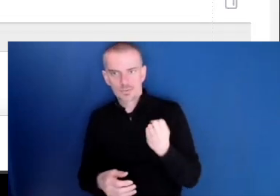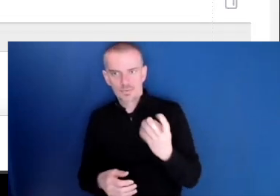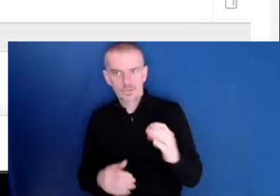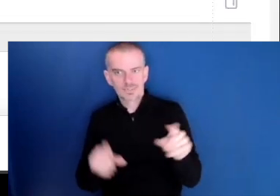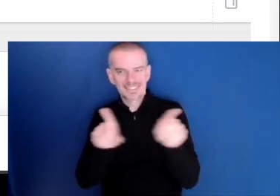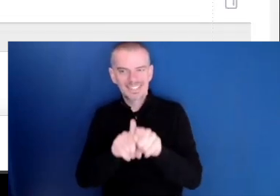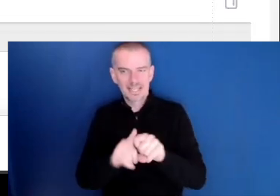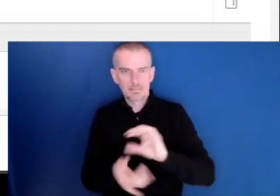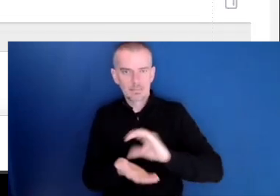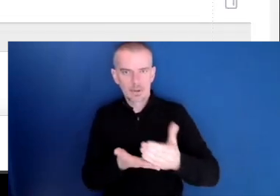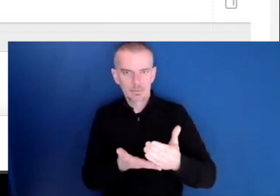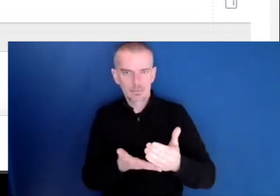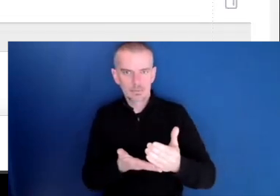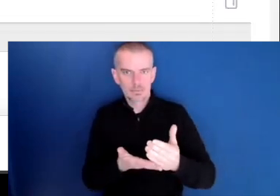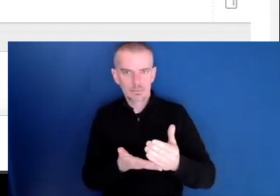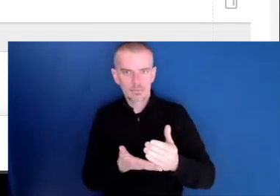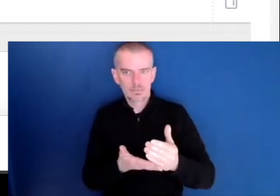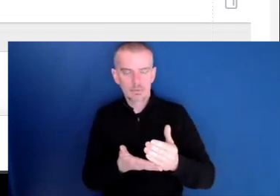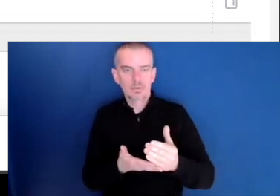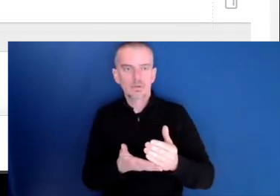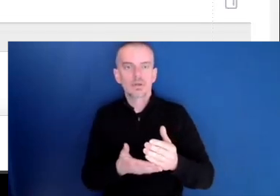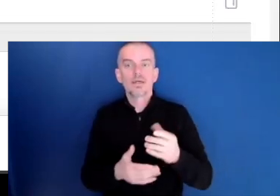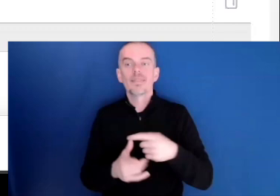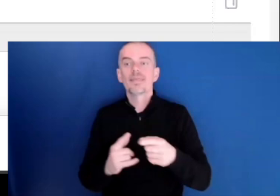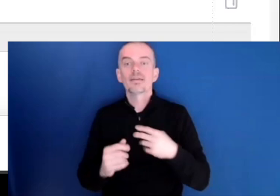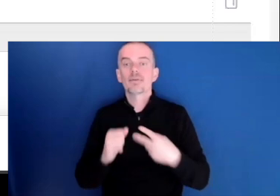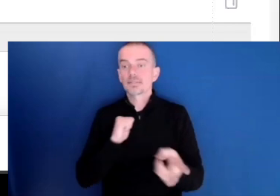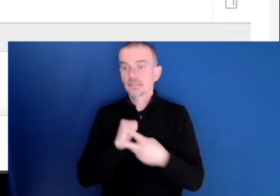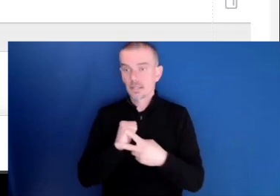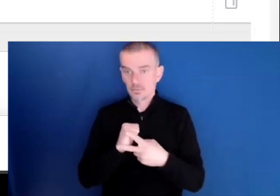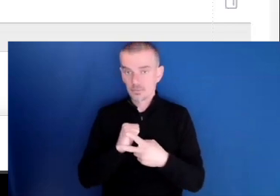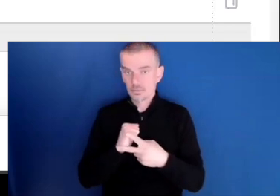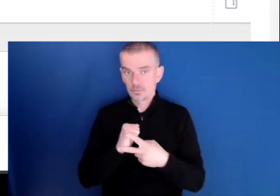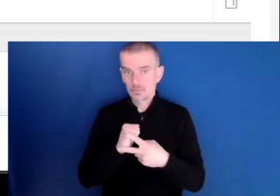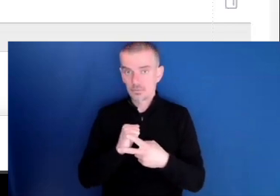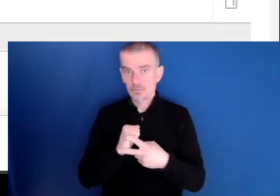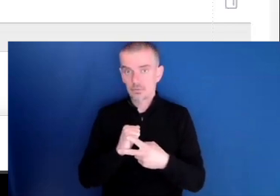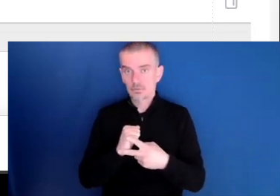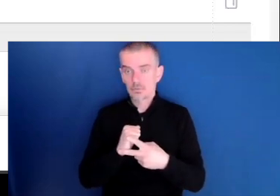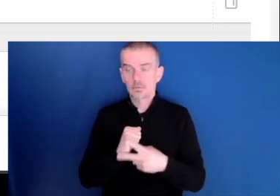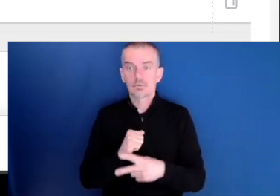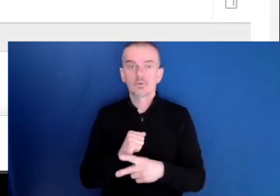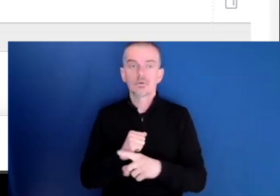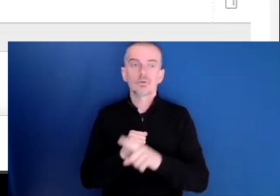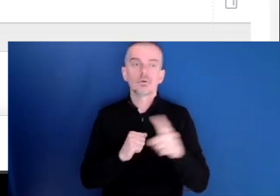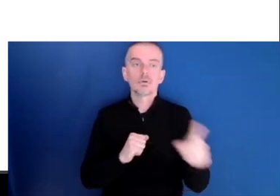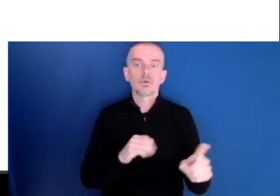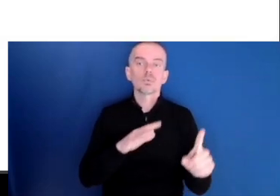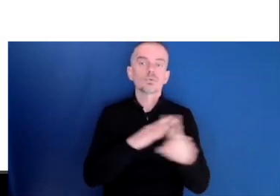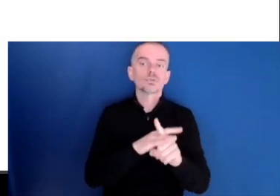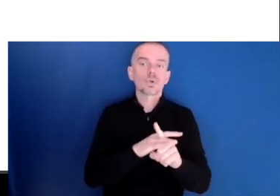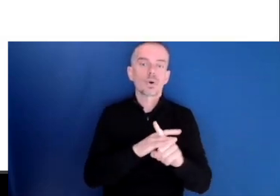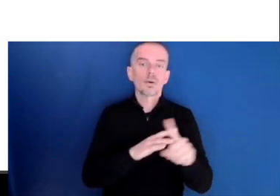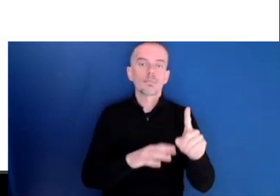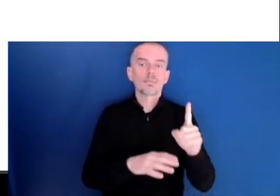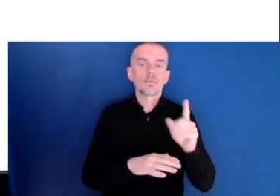basically what this does is when I go to save it, it'll show up in my project now, right,